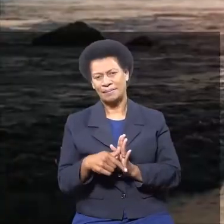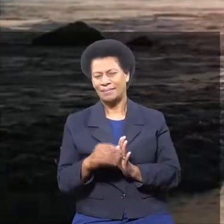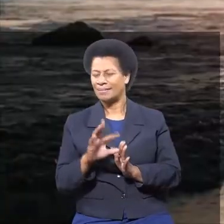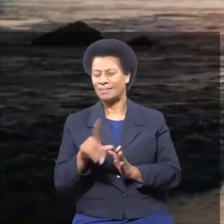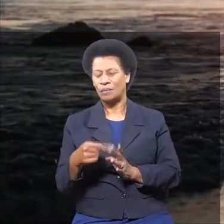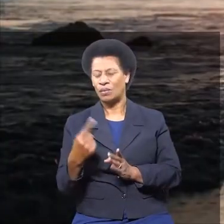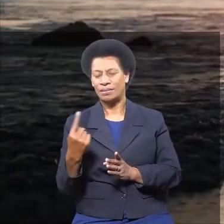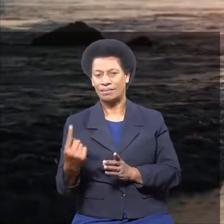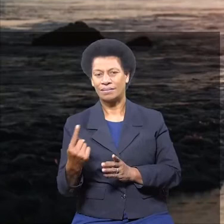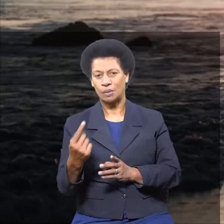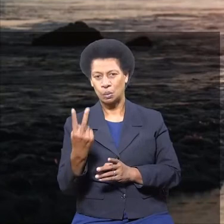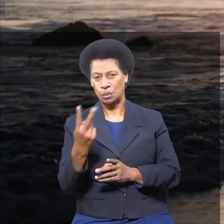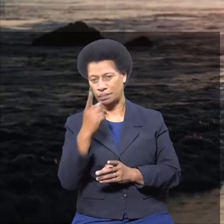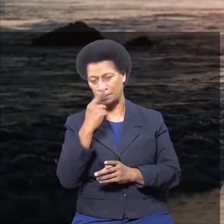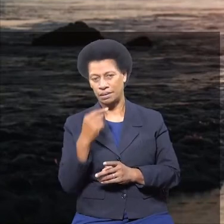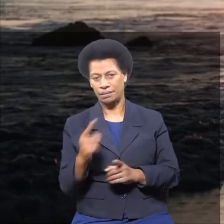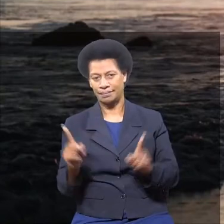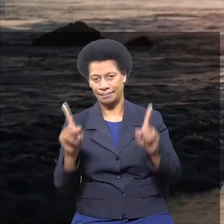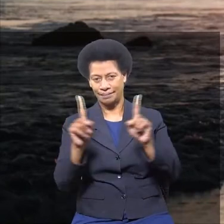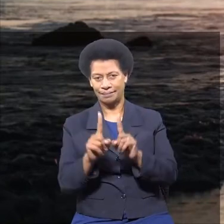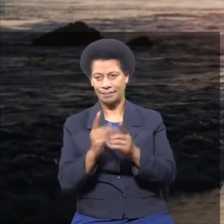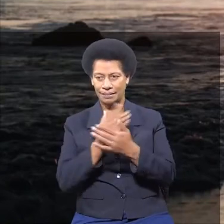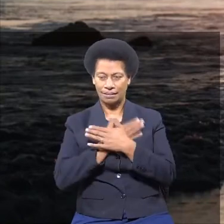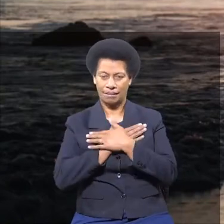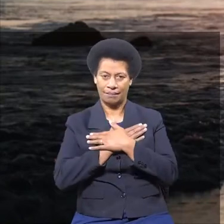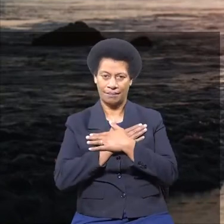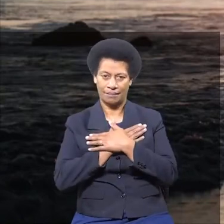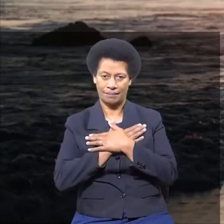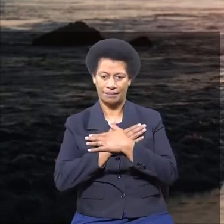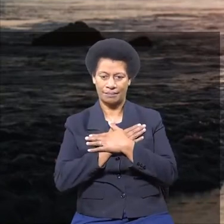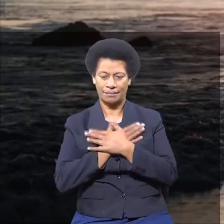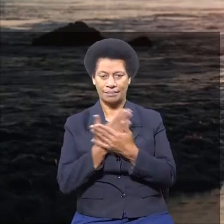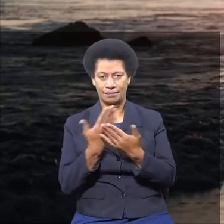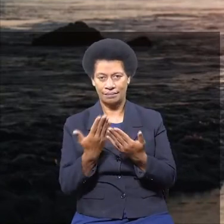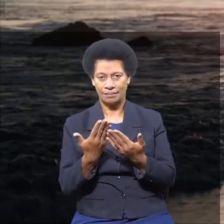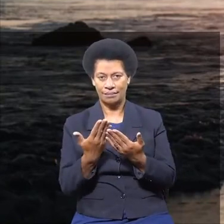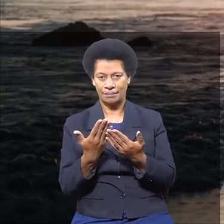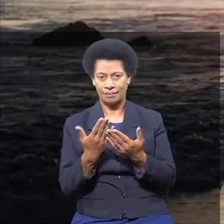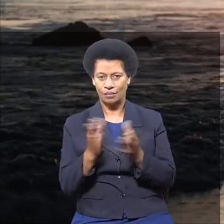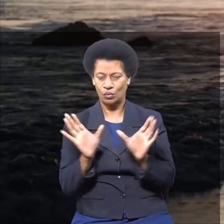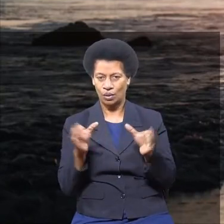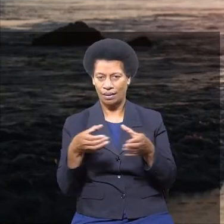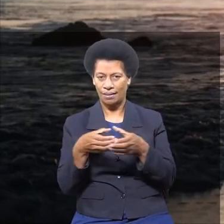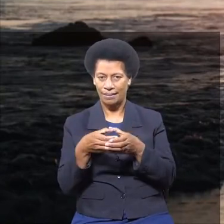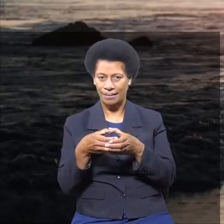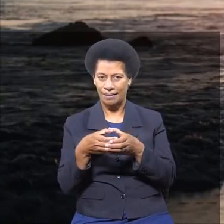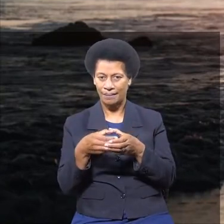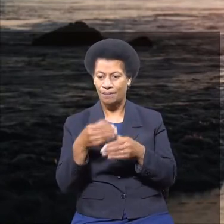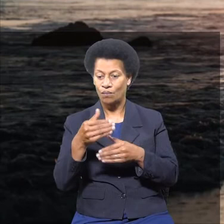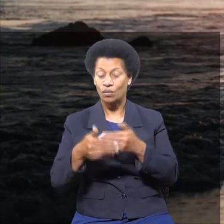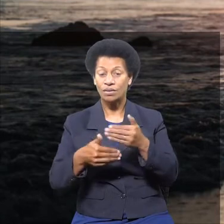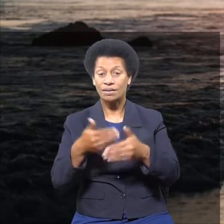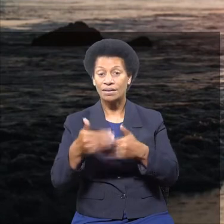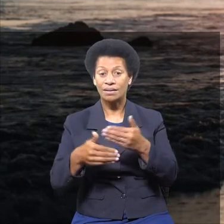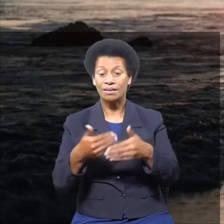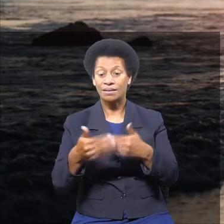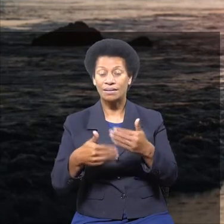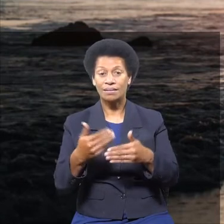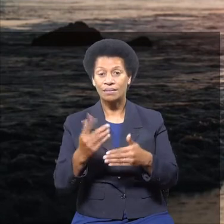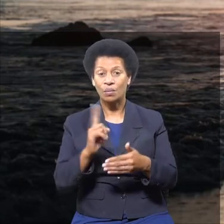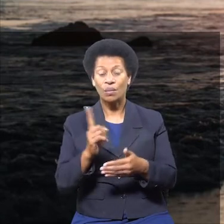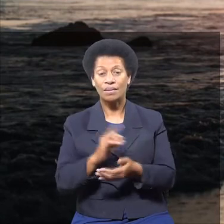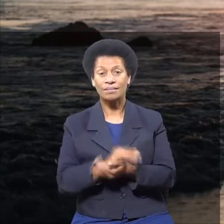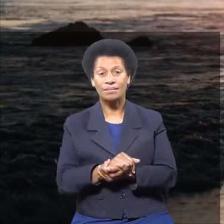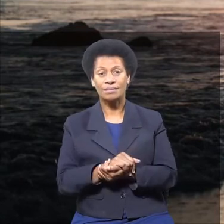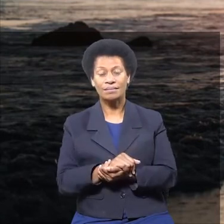time, somebody, two people, fell in love, and they came together in a beautiful process